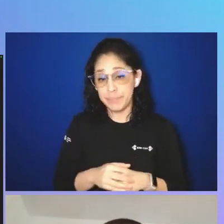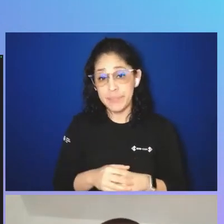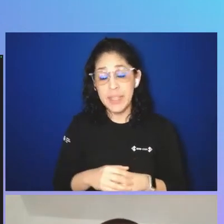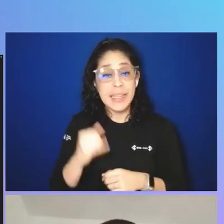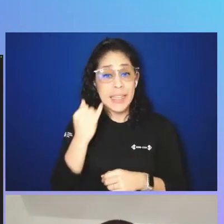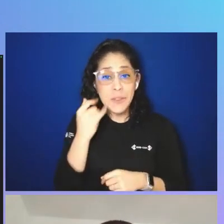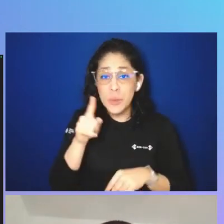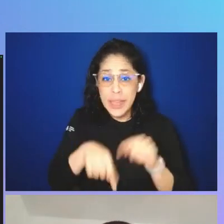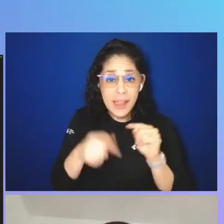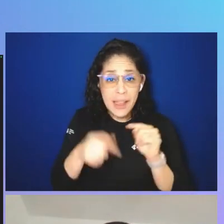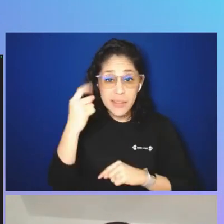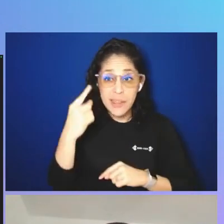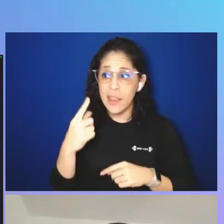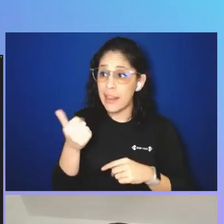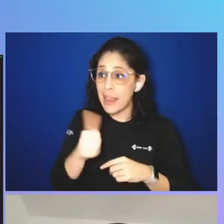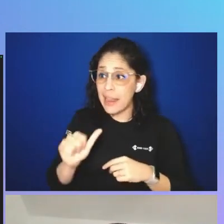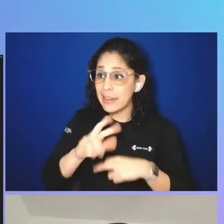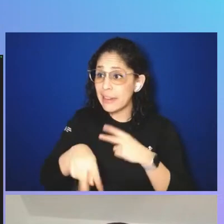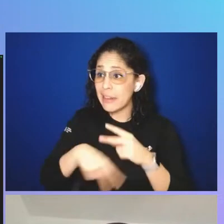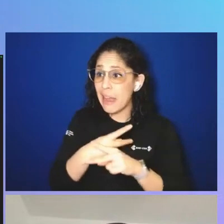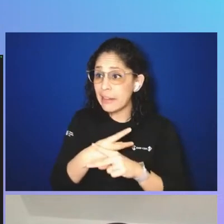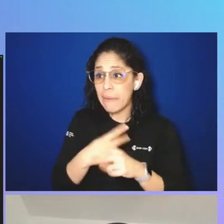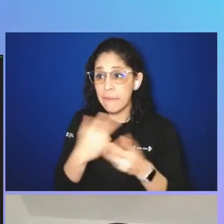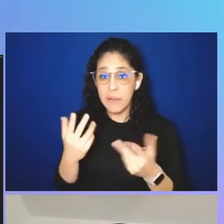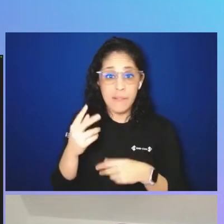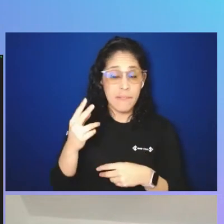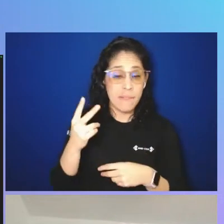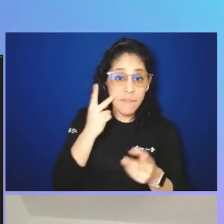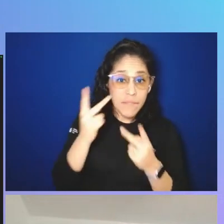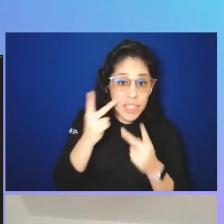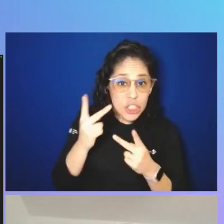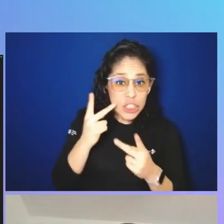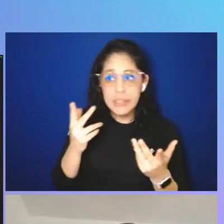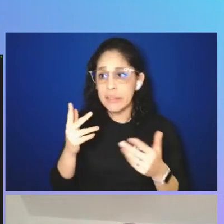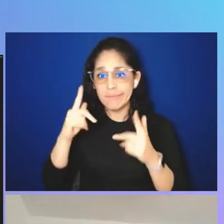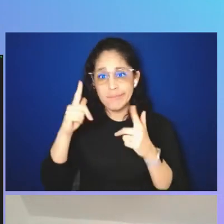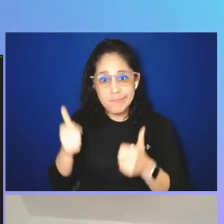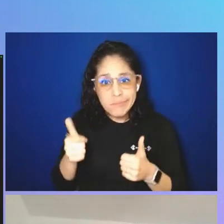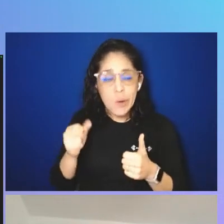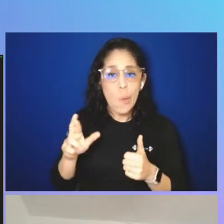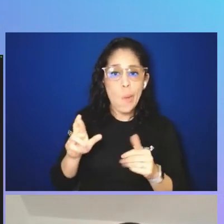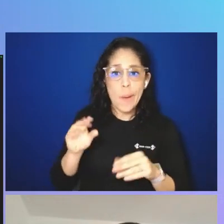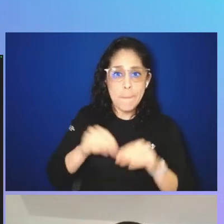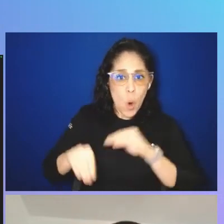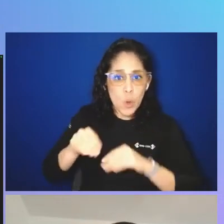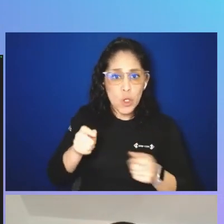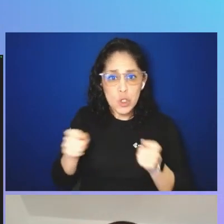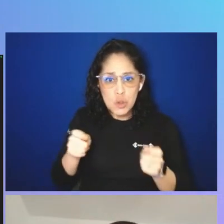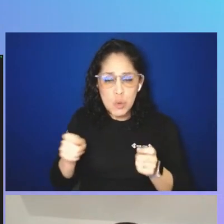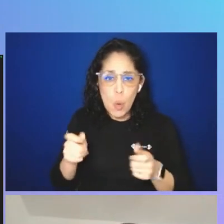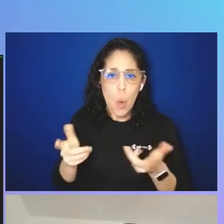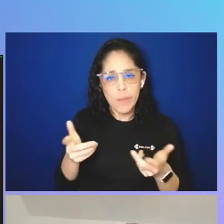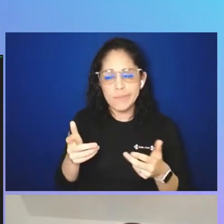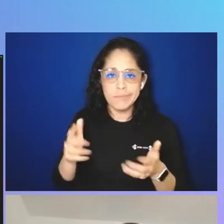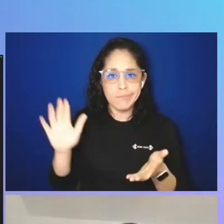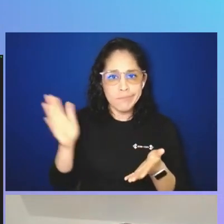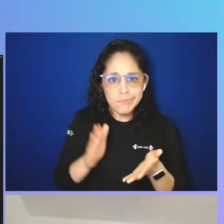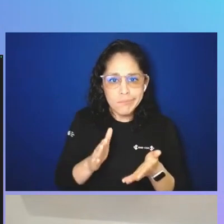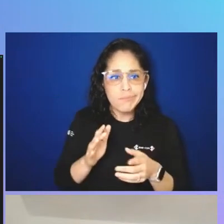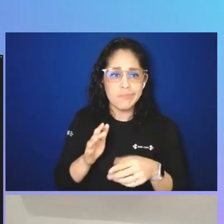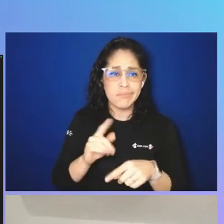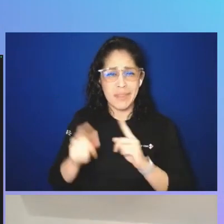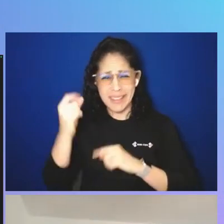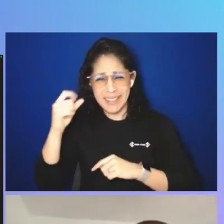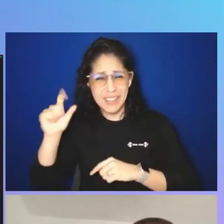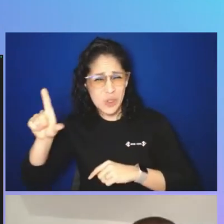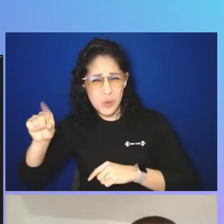vision or motor control is going to make life more challenging, then 20 minutes of disability cosplay isn't going